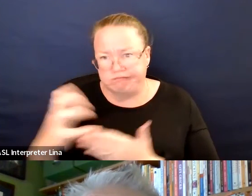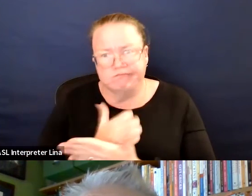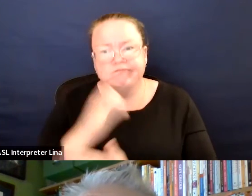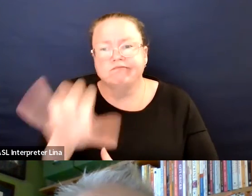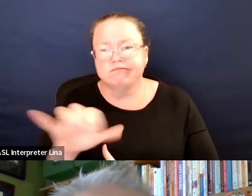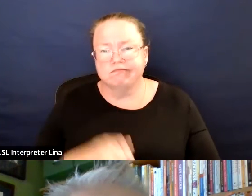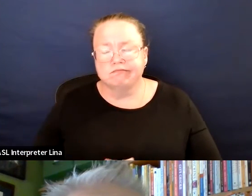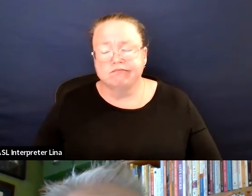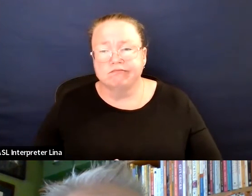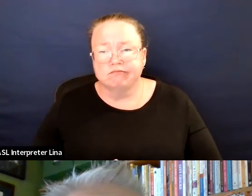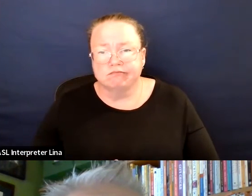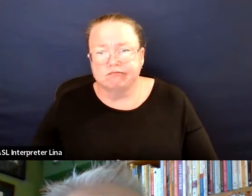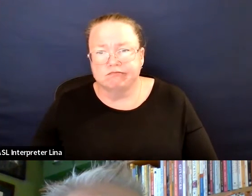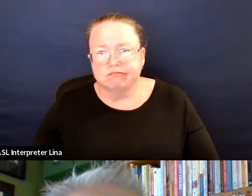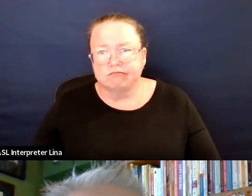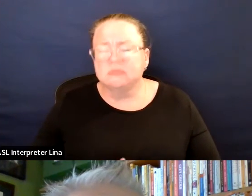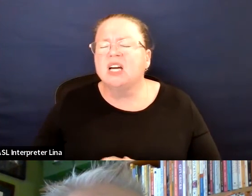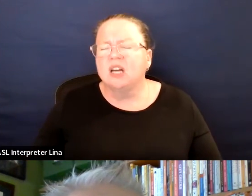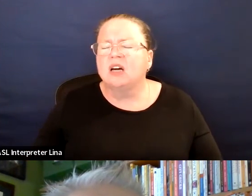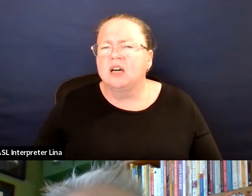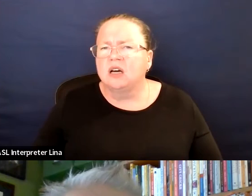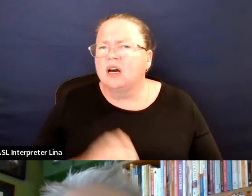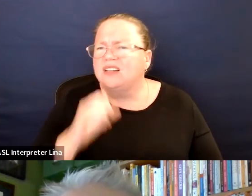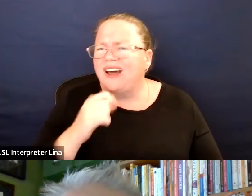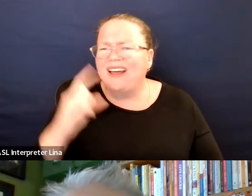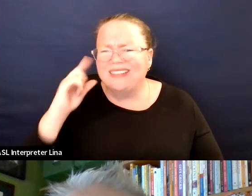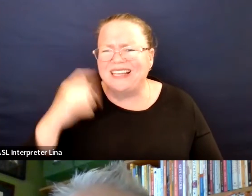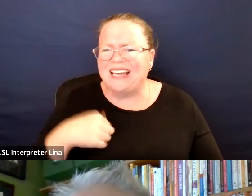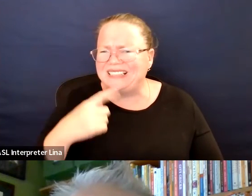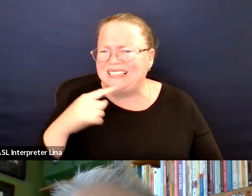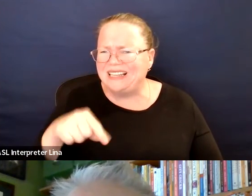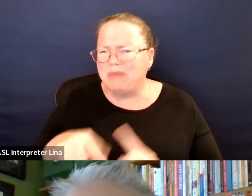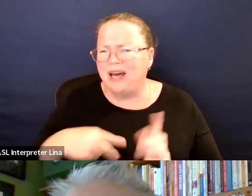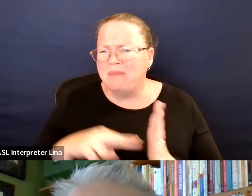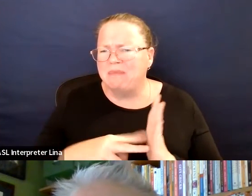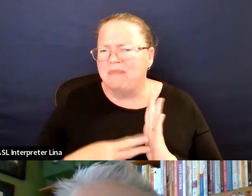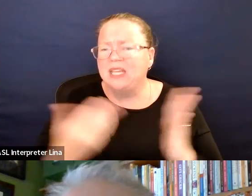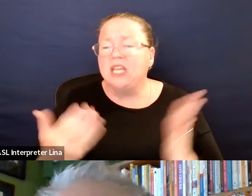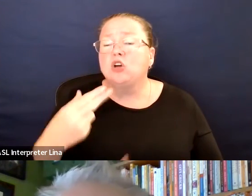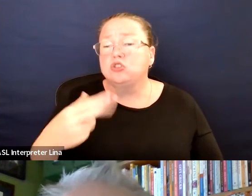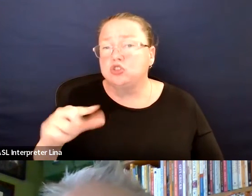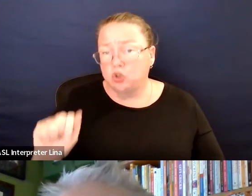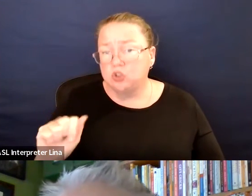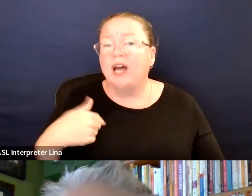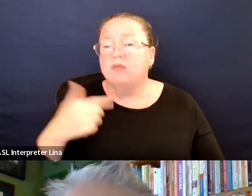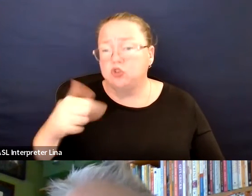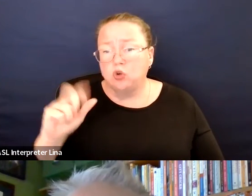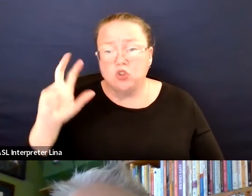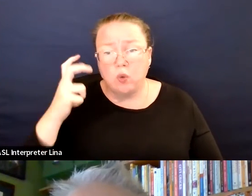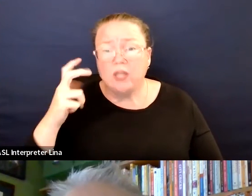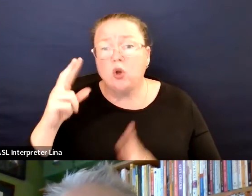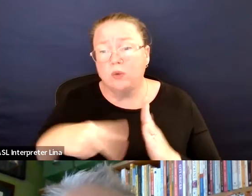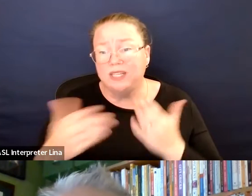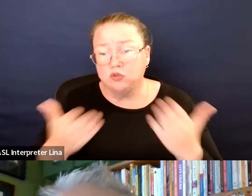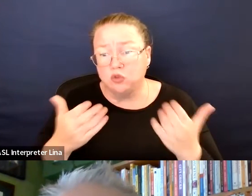that. Yeah, I don't think I mentioned this. I meant to. Here in Georgia, we have the Georgia Radio Reading Service,